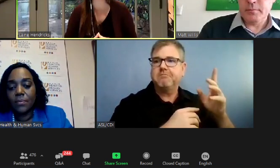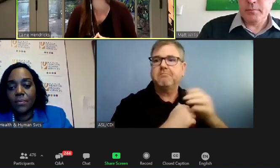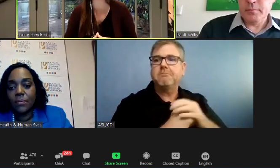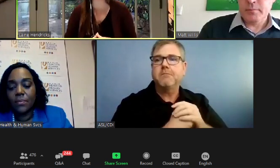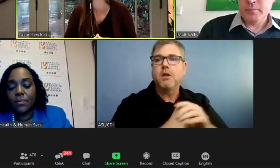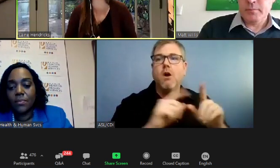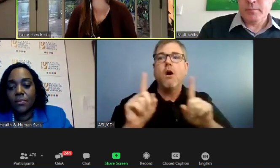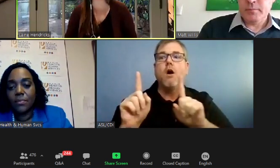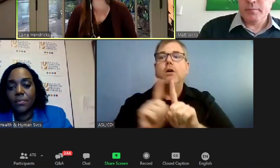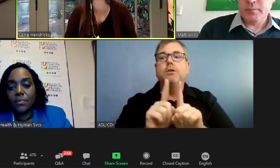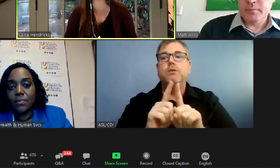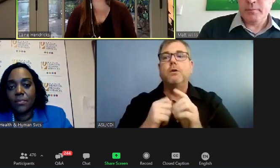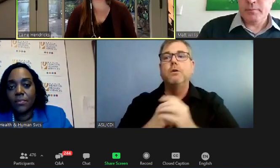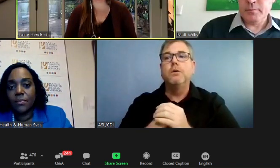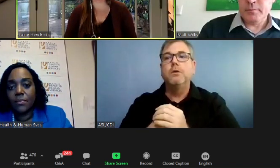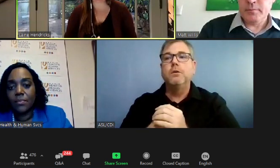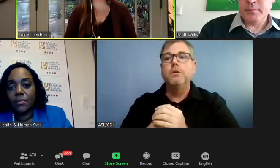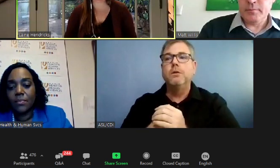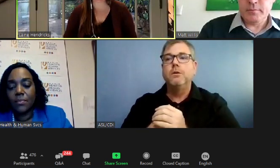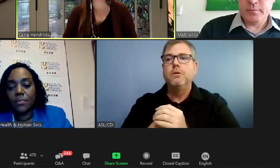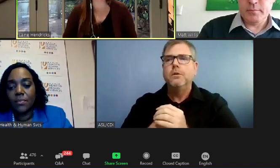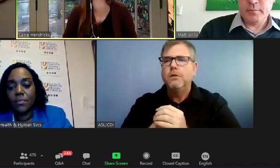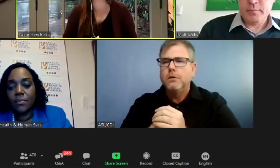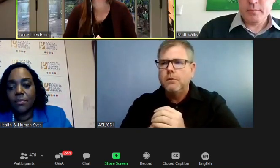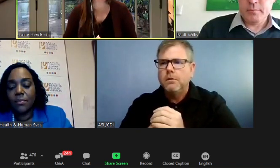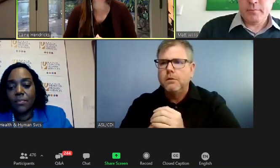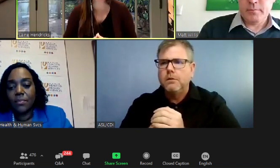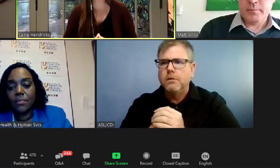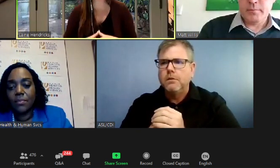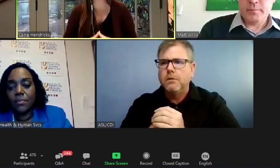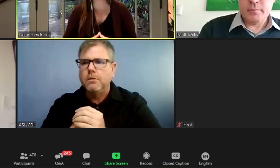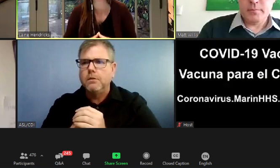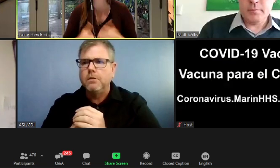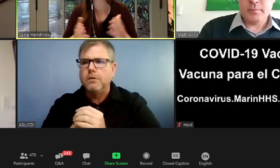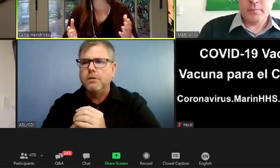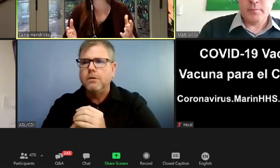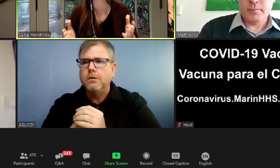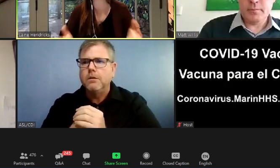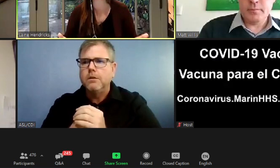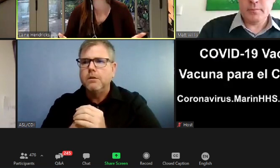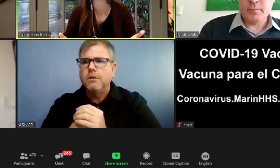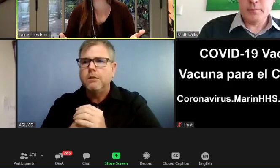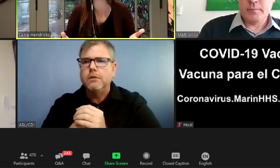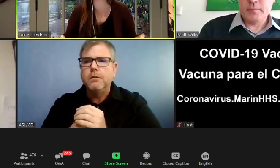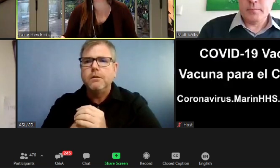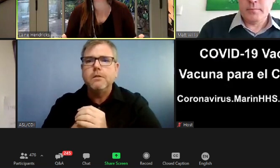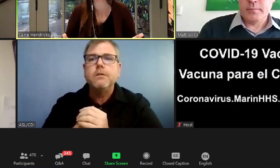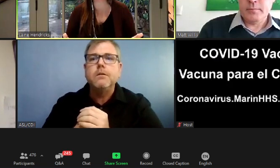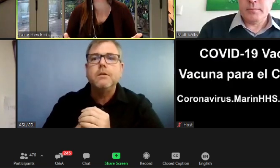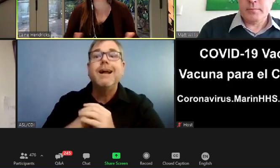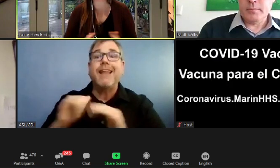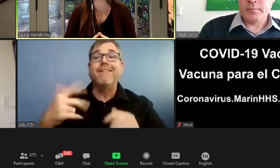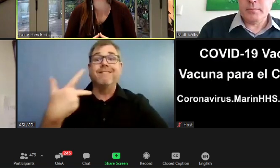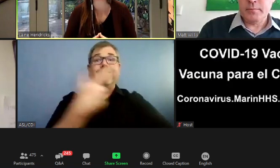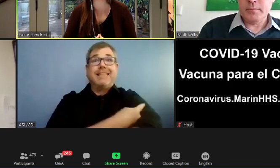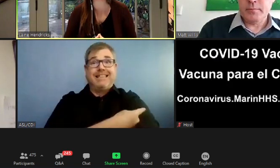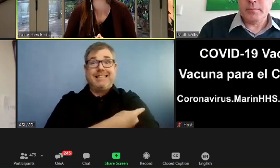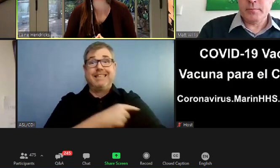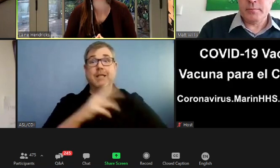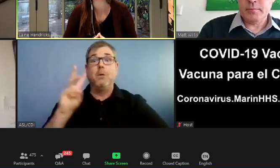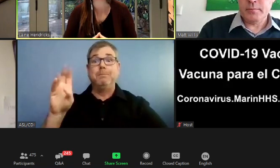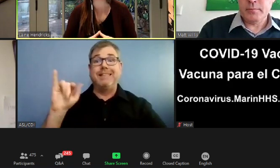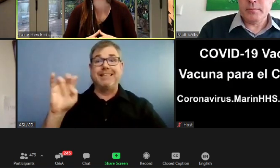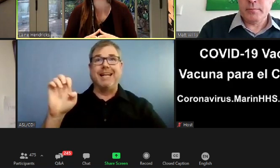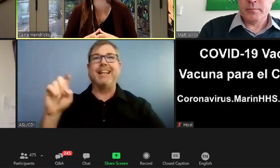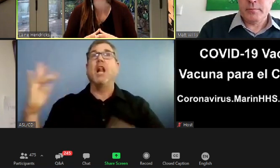when you arrive at that vaccine webpage. And you can also subscribe for those COVID-19 status updates that I mentioned